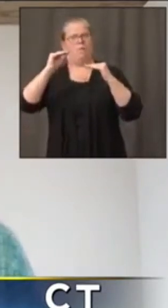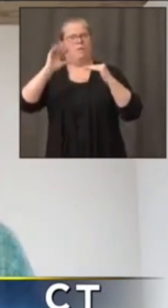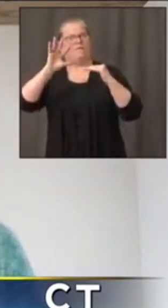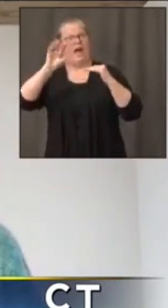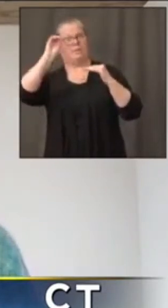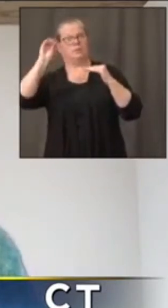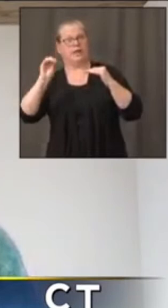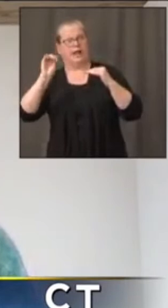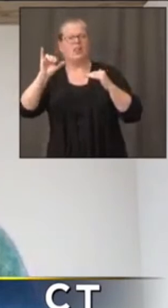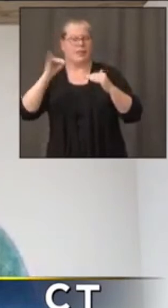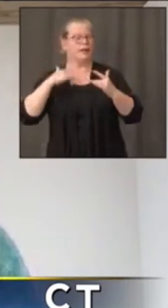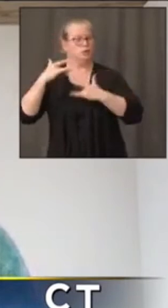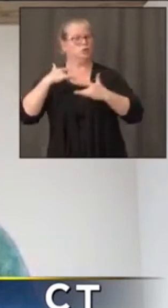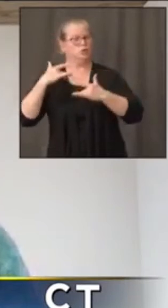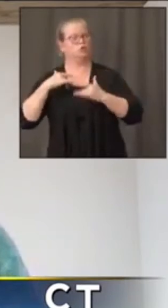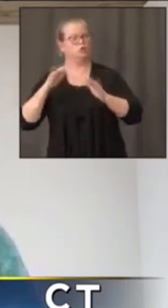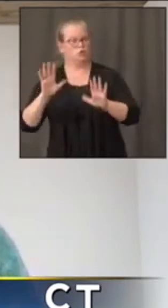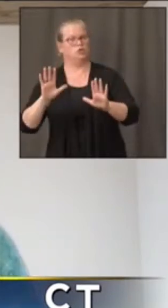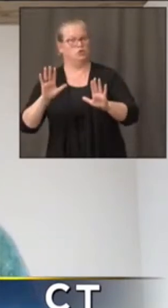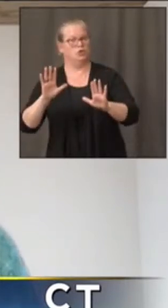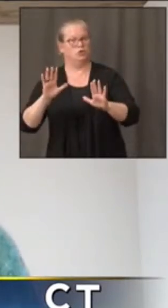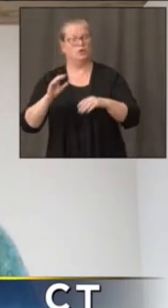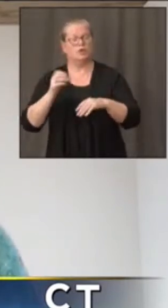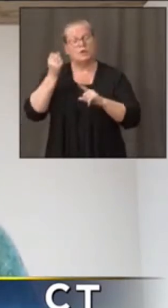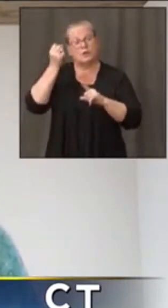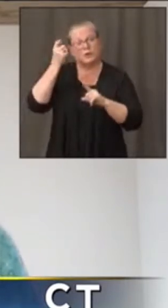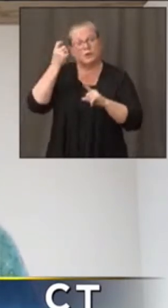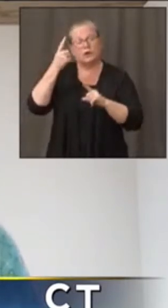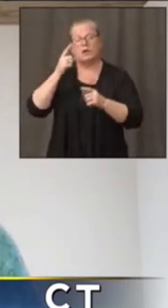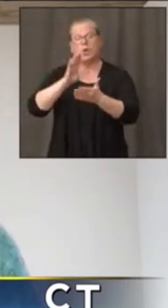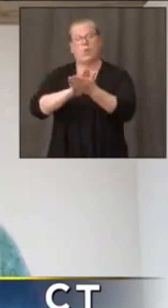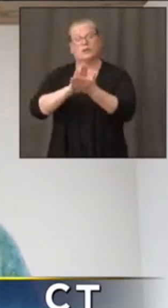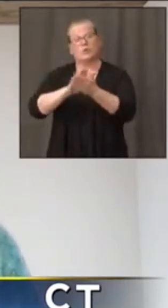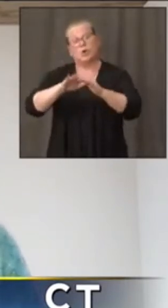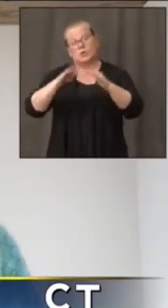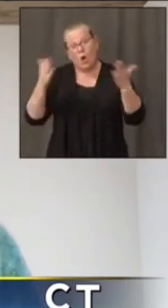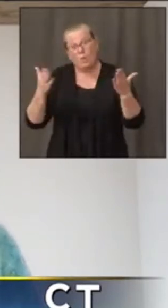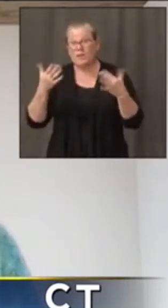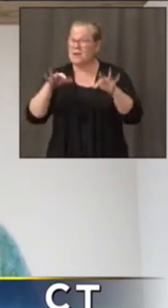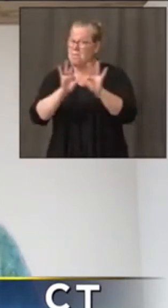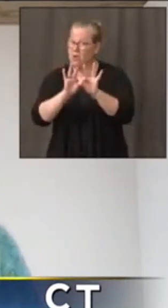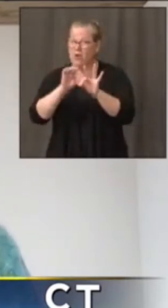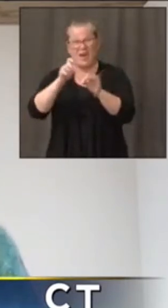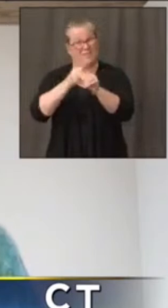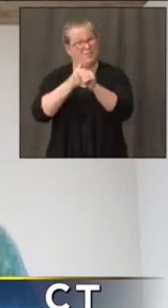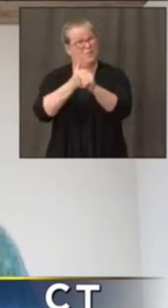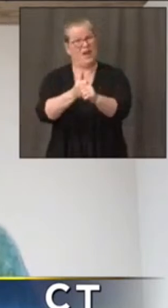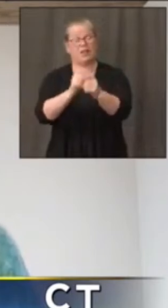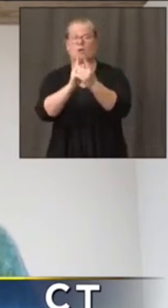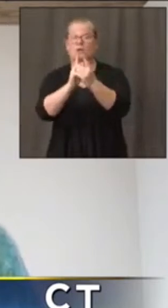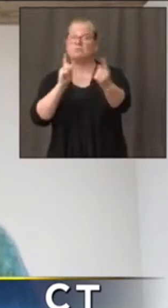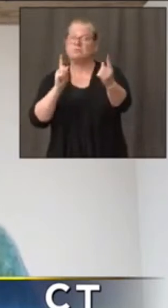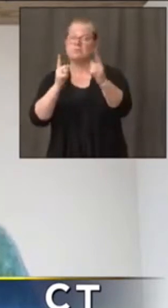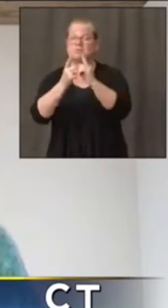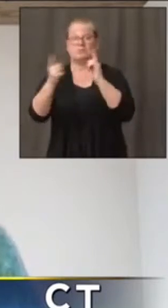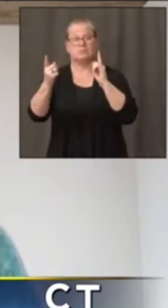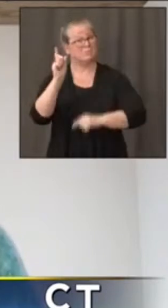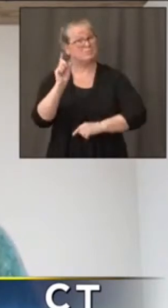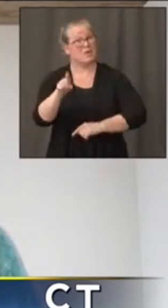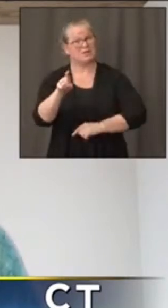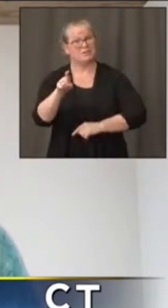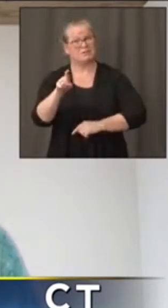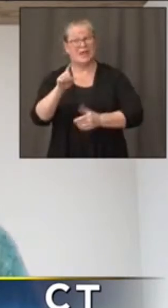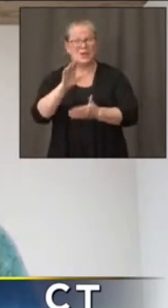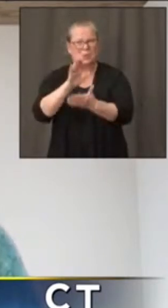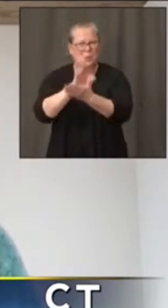social distance and I know that that's not easy in the school setting one thing leads to another you're obviously